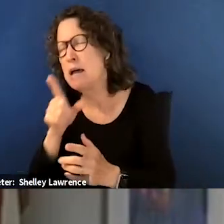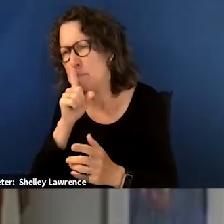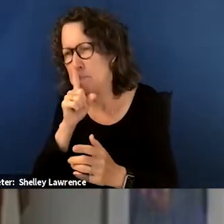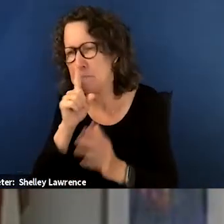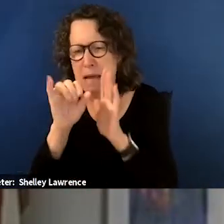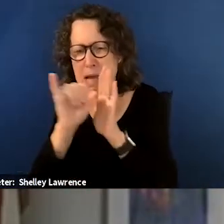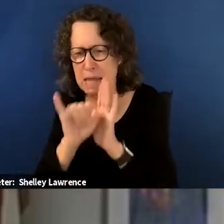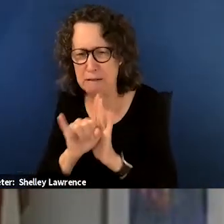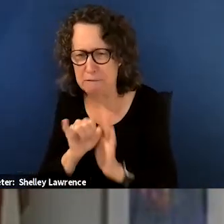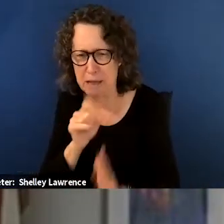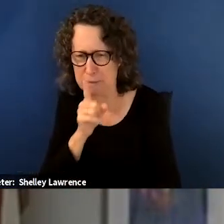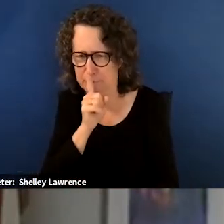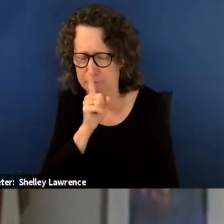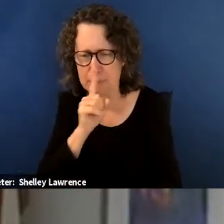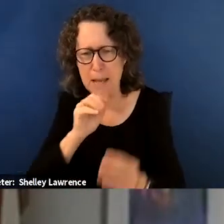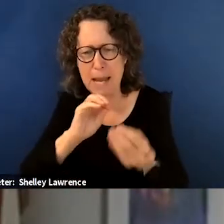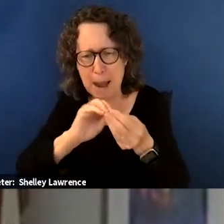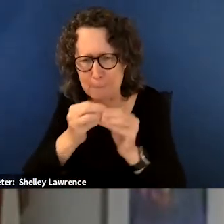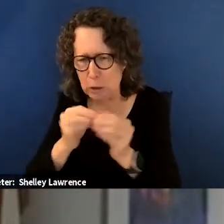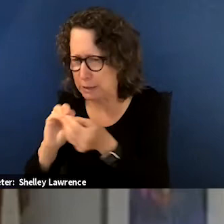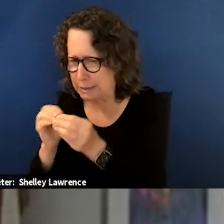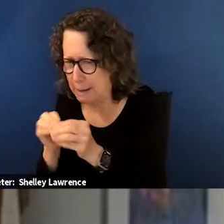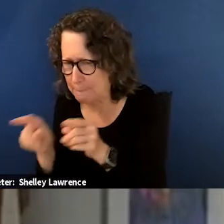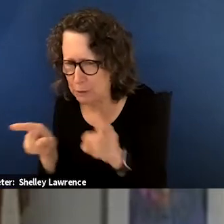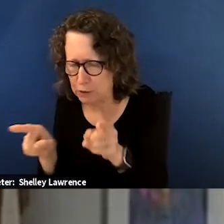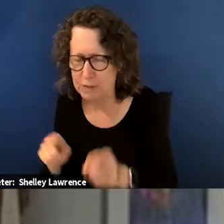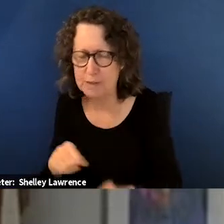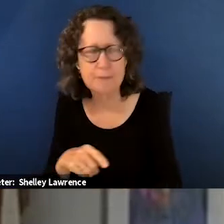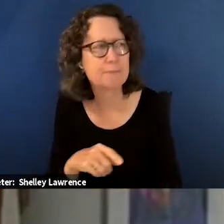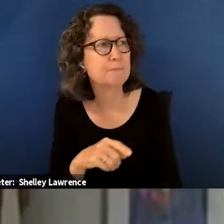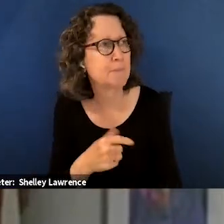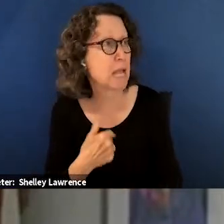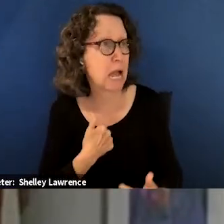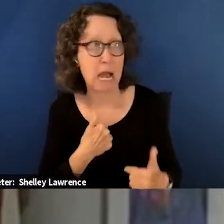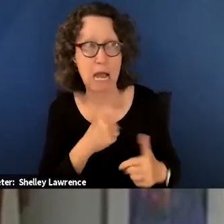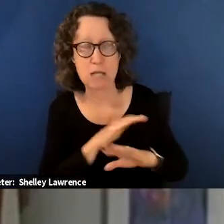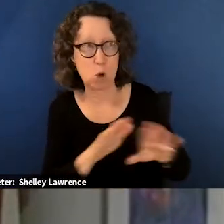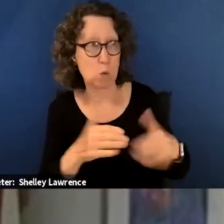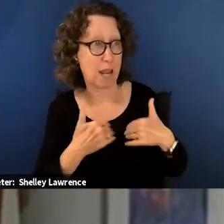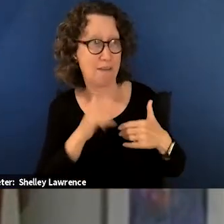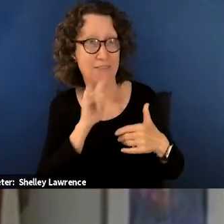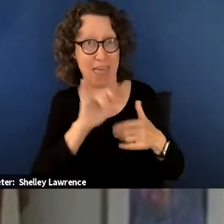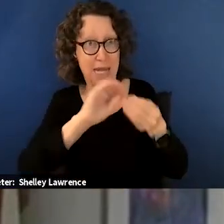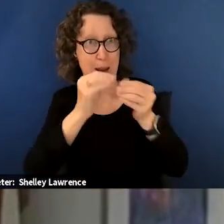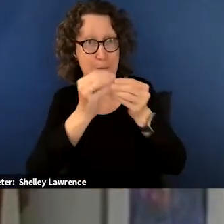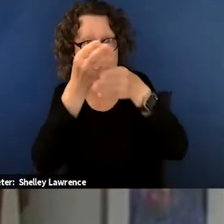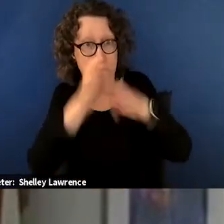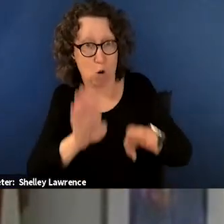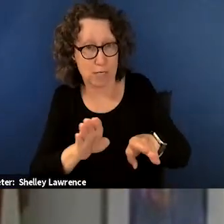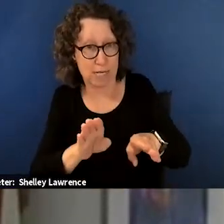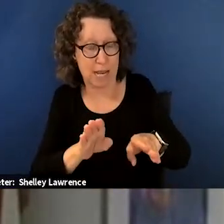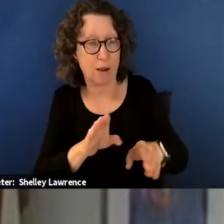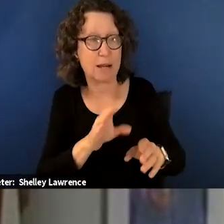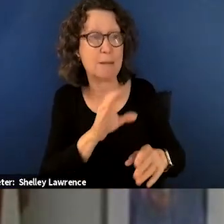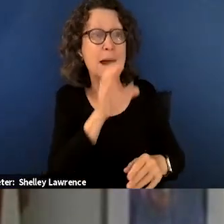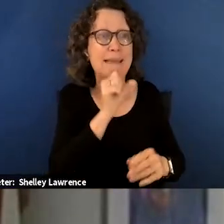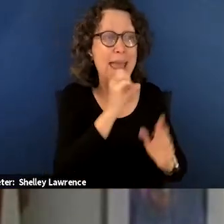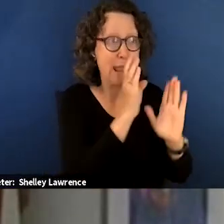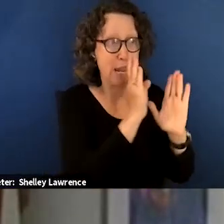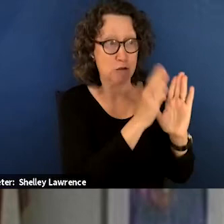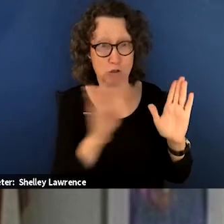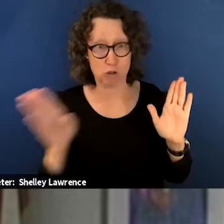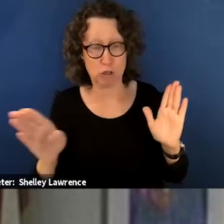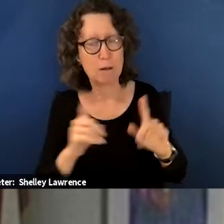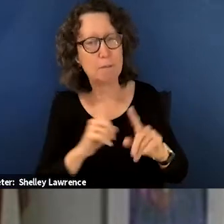to identify individuals. Et cetera. I do not have that broken down by age range. What I can tell